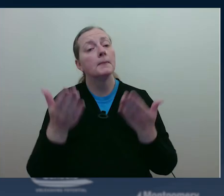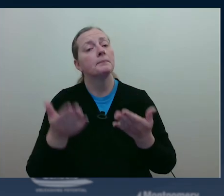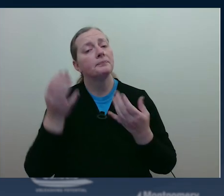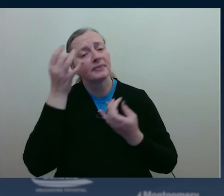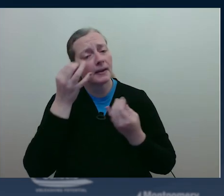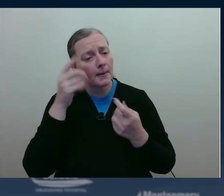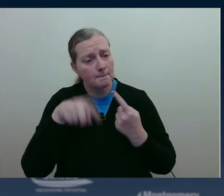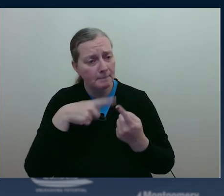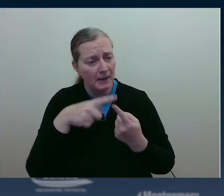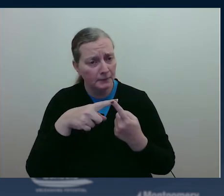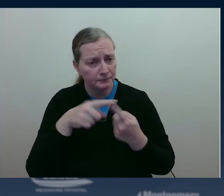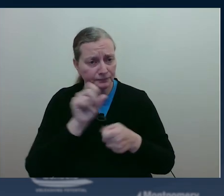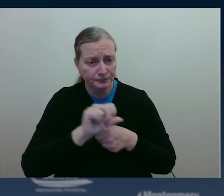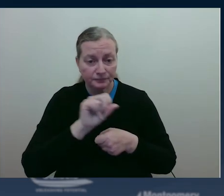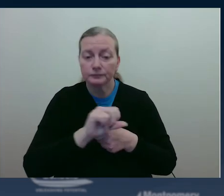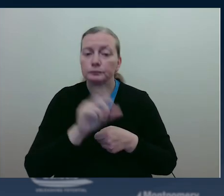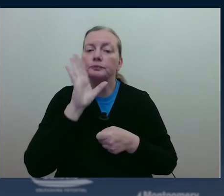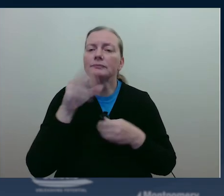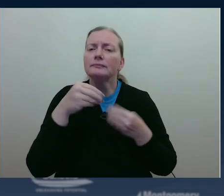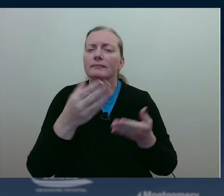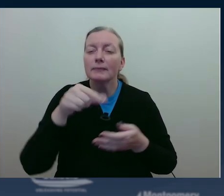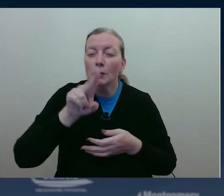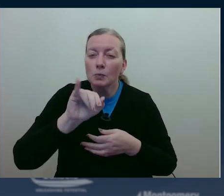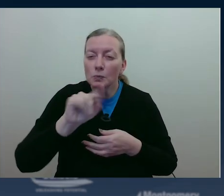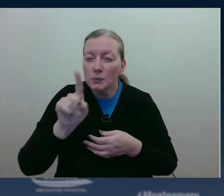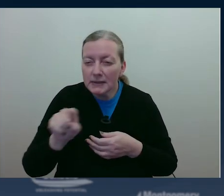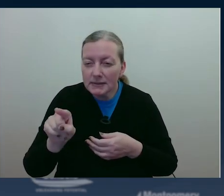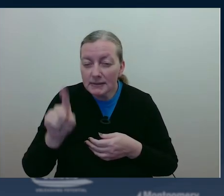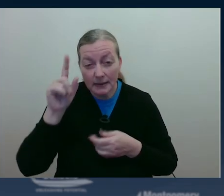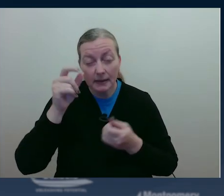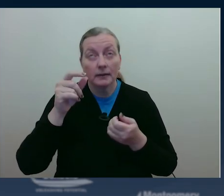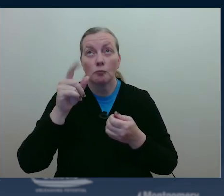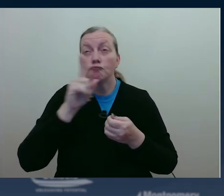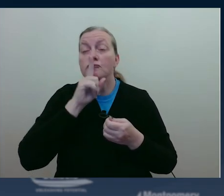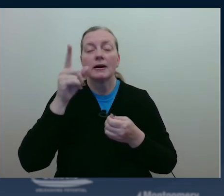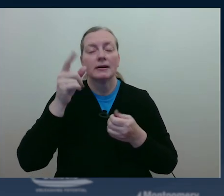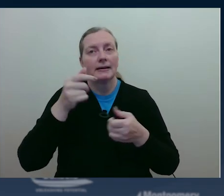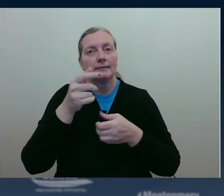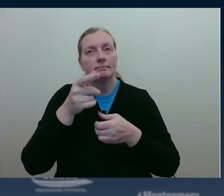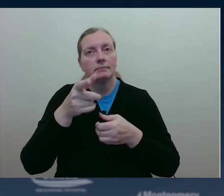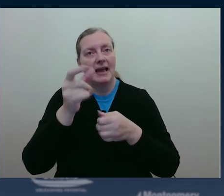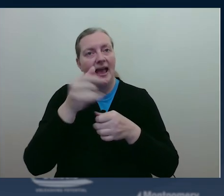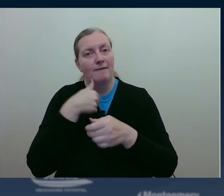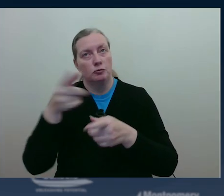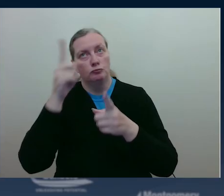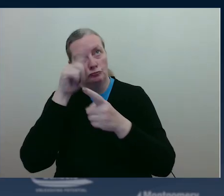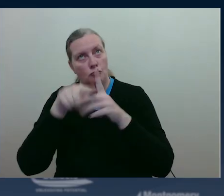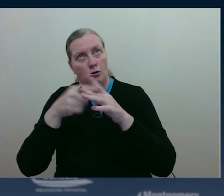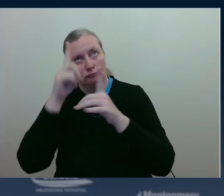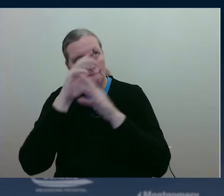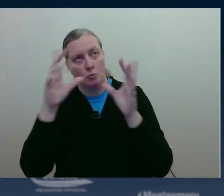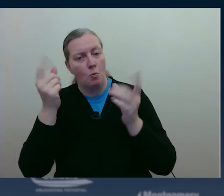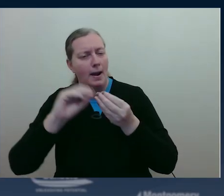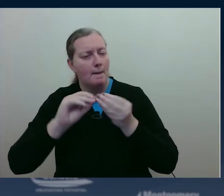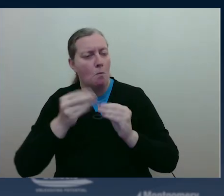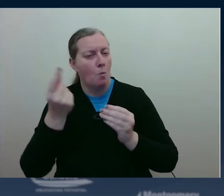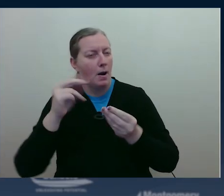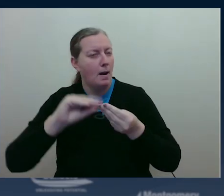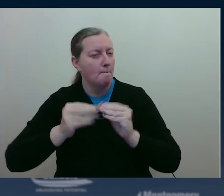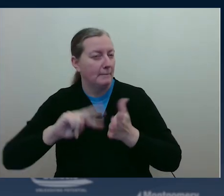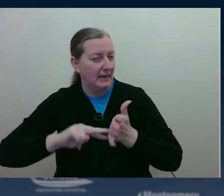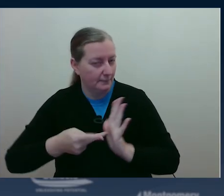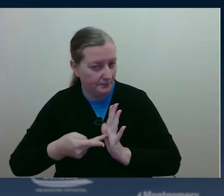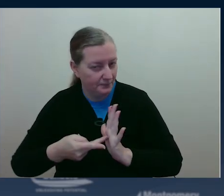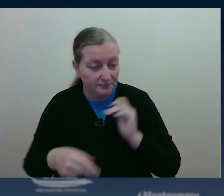fun to get us thinking about numbers. So on a piece of paper or on your phone, go ahead and write down